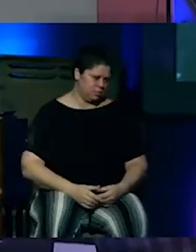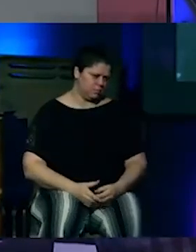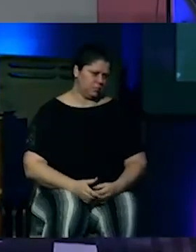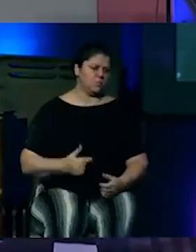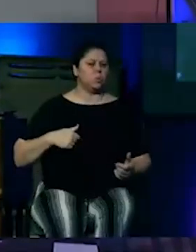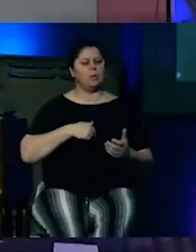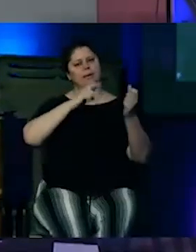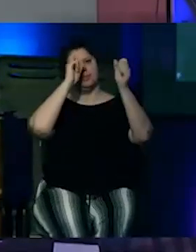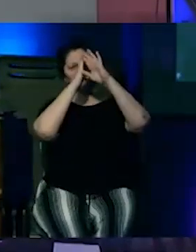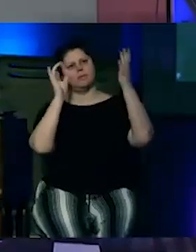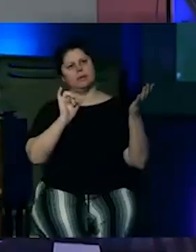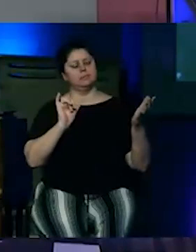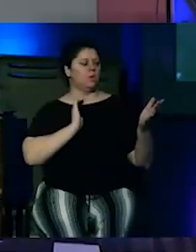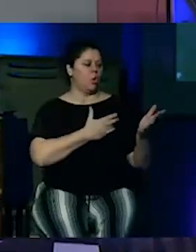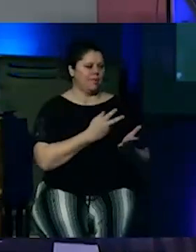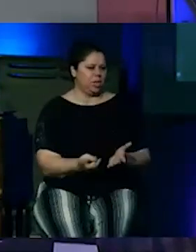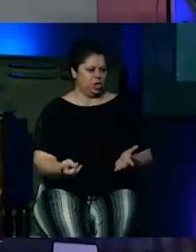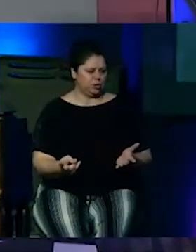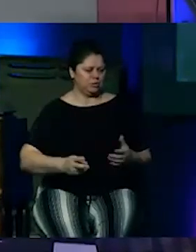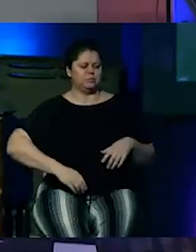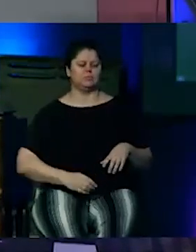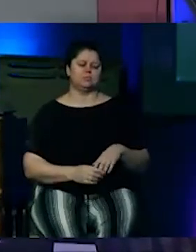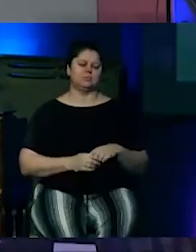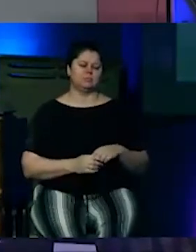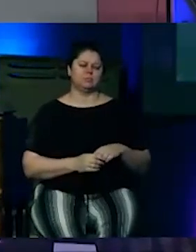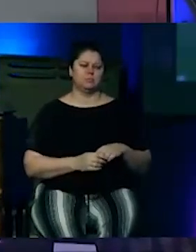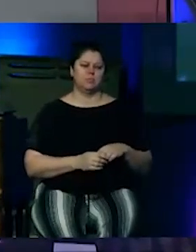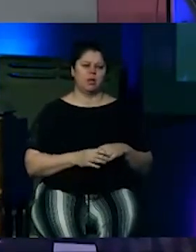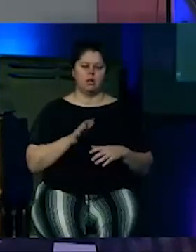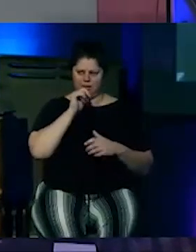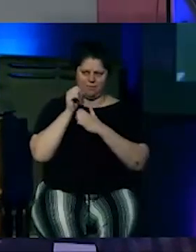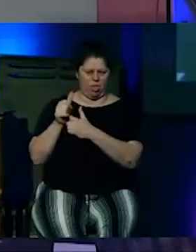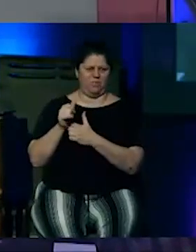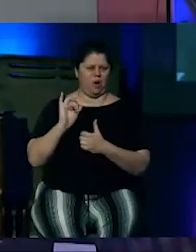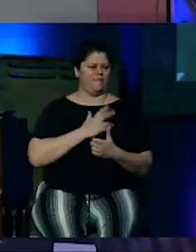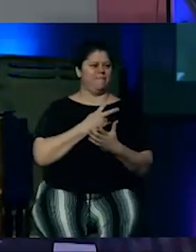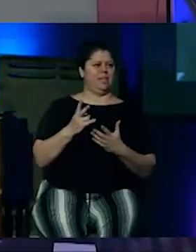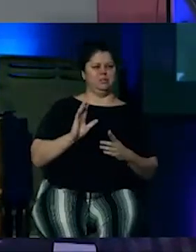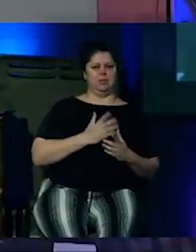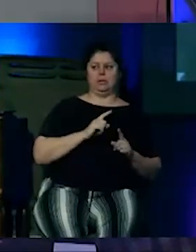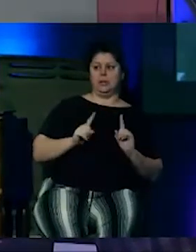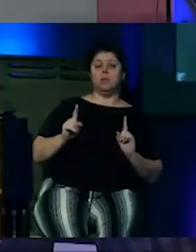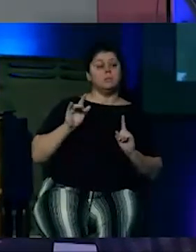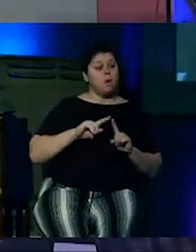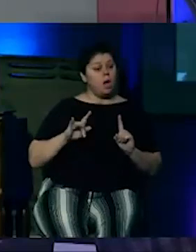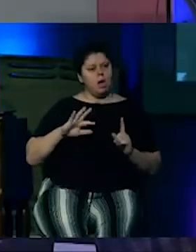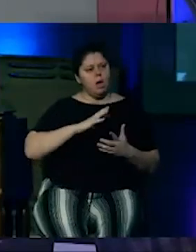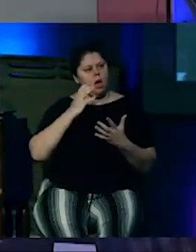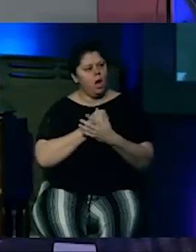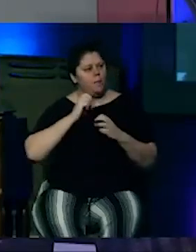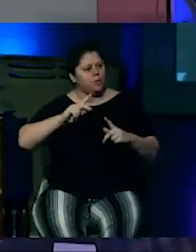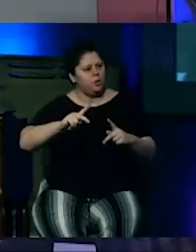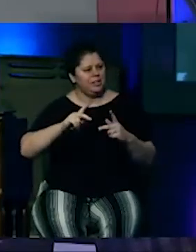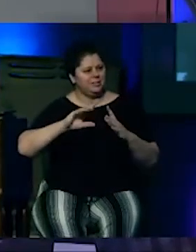we can think of these things as our failures, but this is actually the place of opportunity of